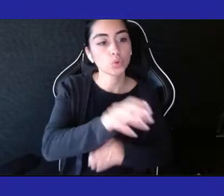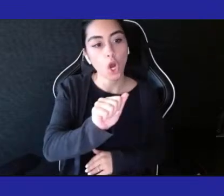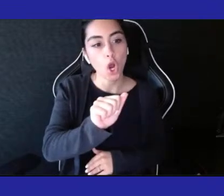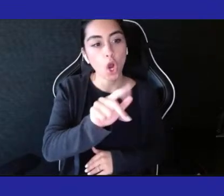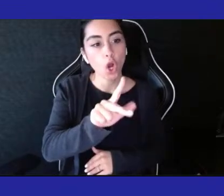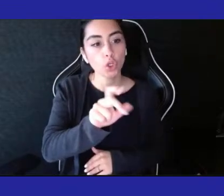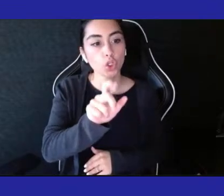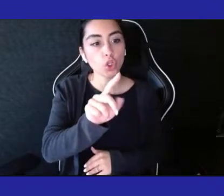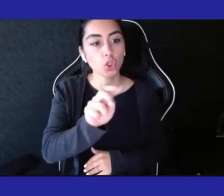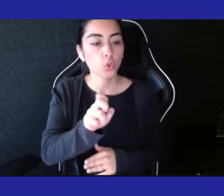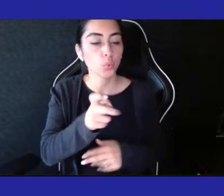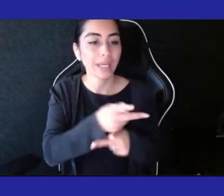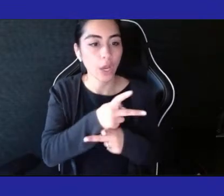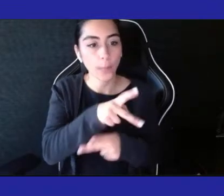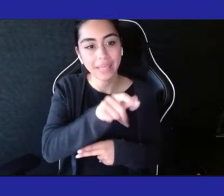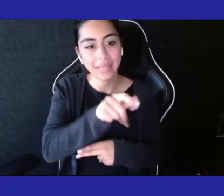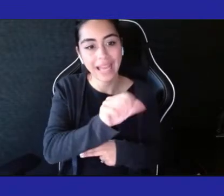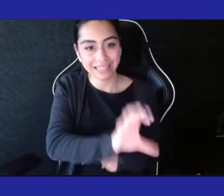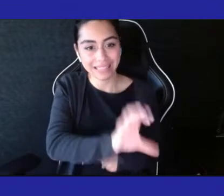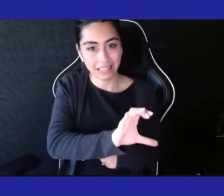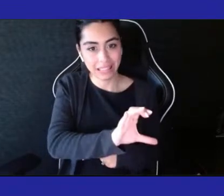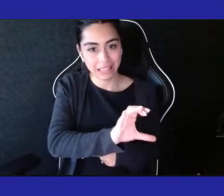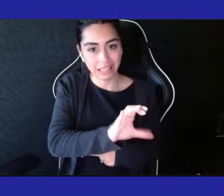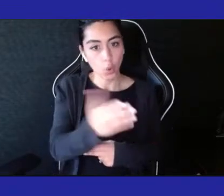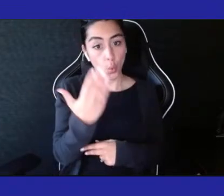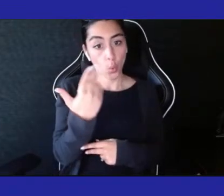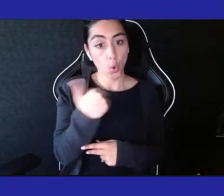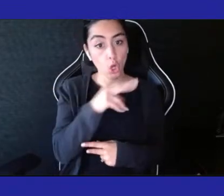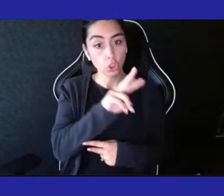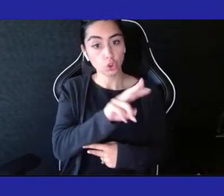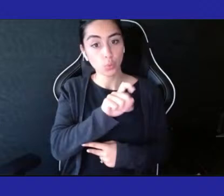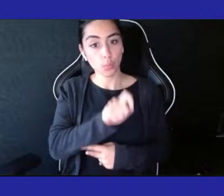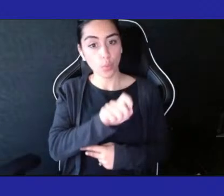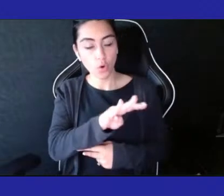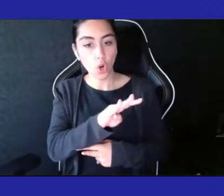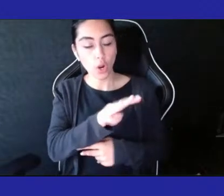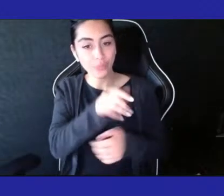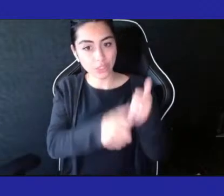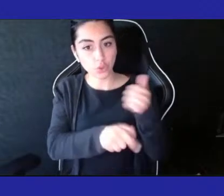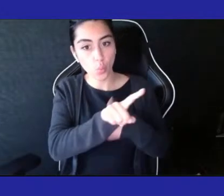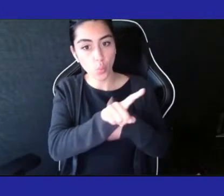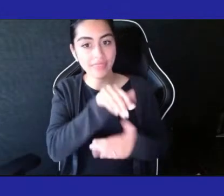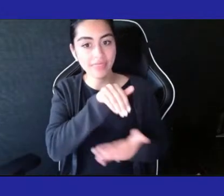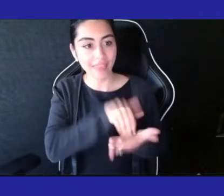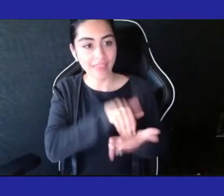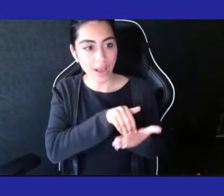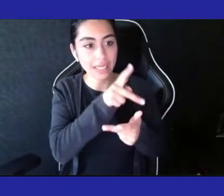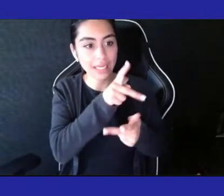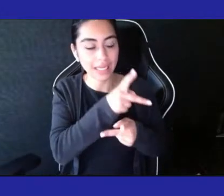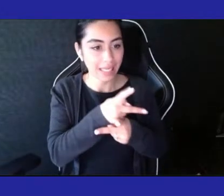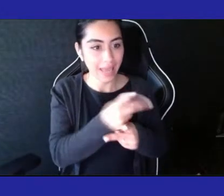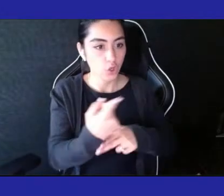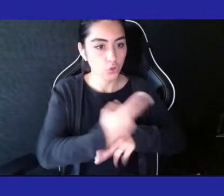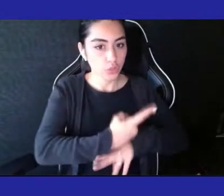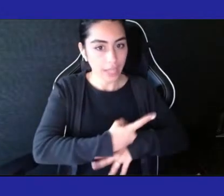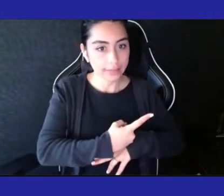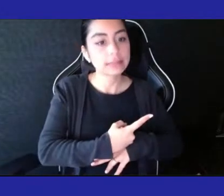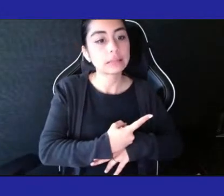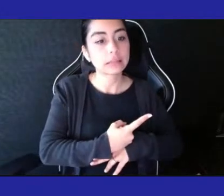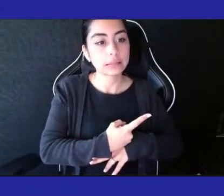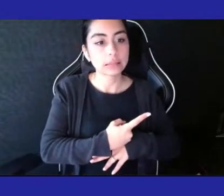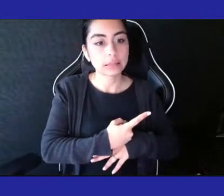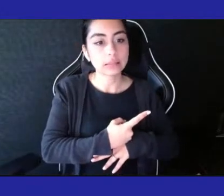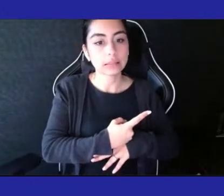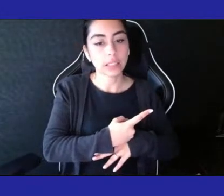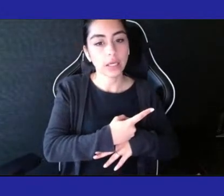hospitalization was at 2.4 per 1,000 care days. That is a slight increase from 2 per 1,000